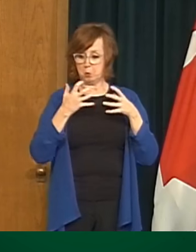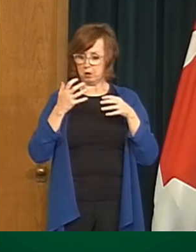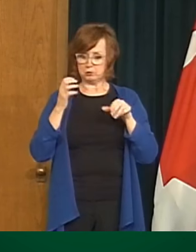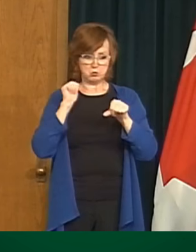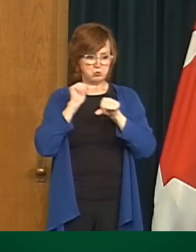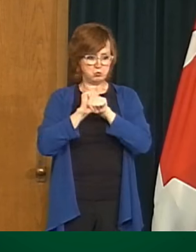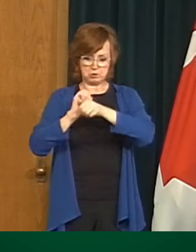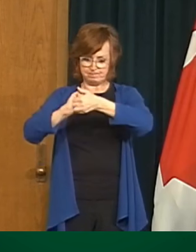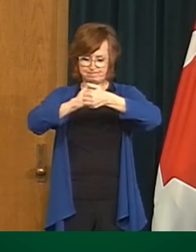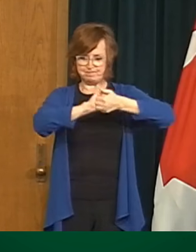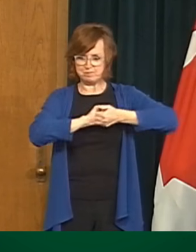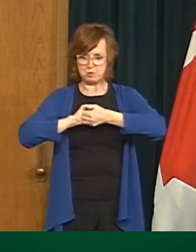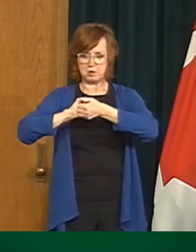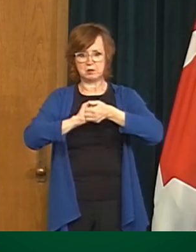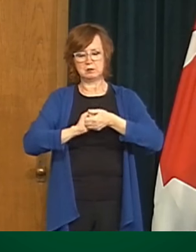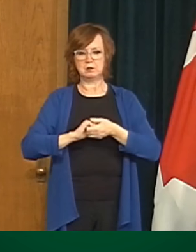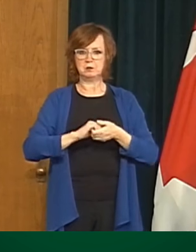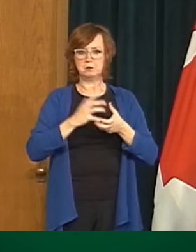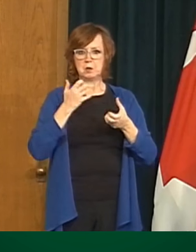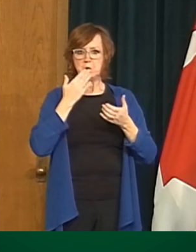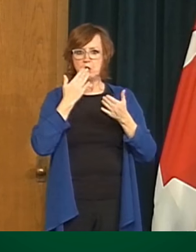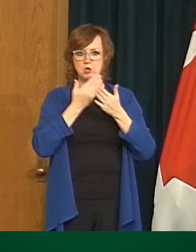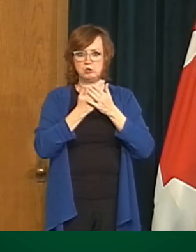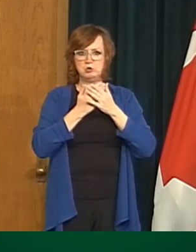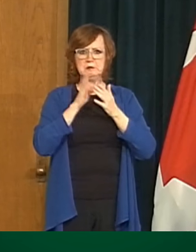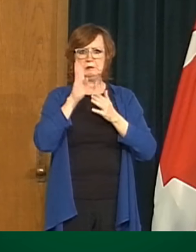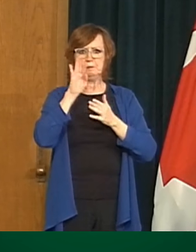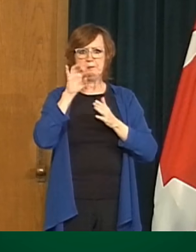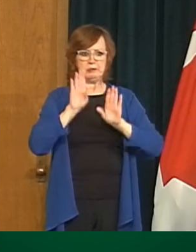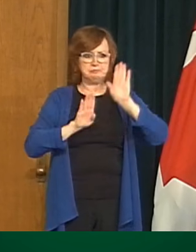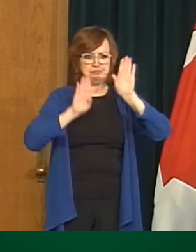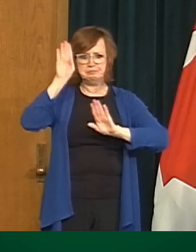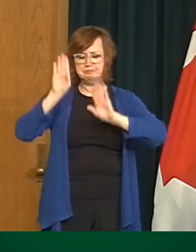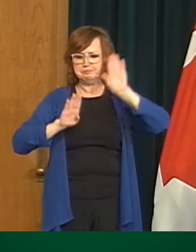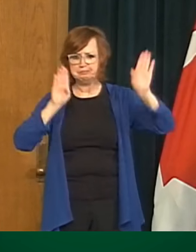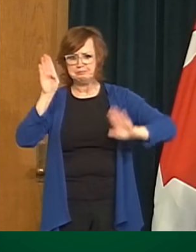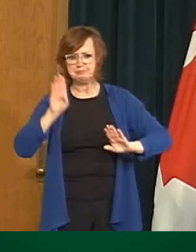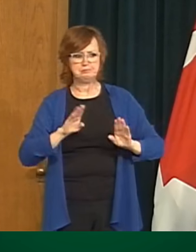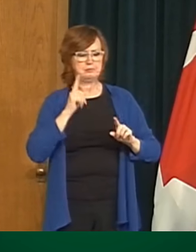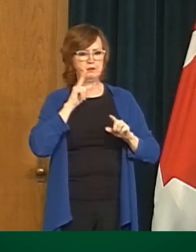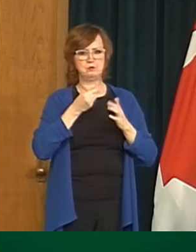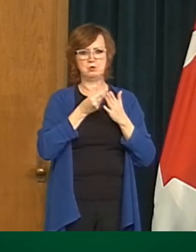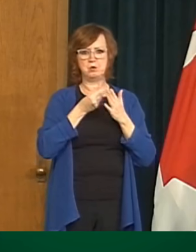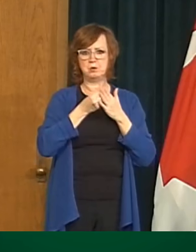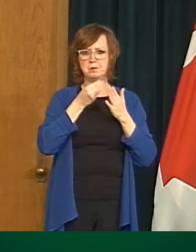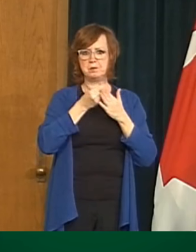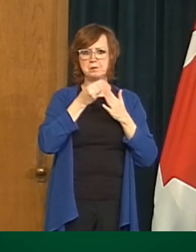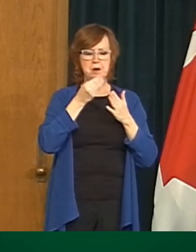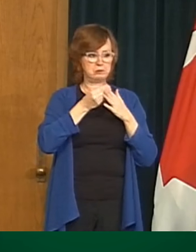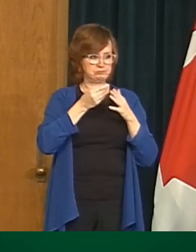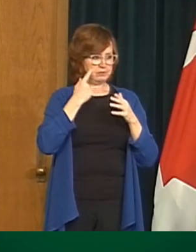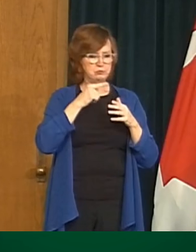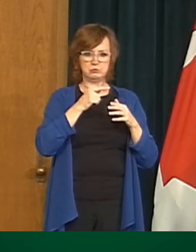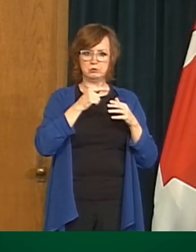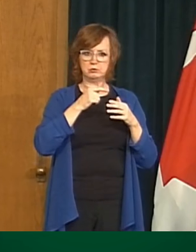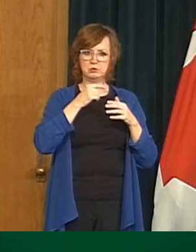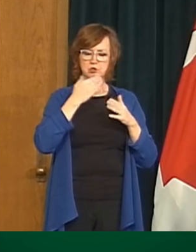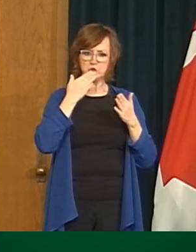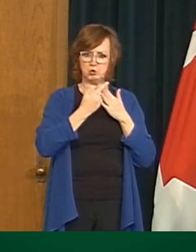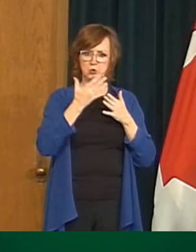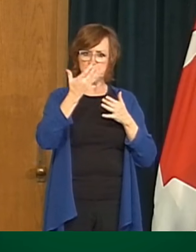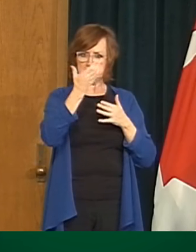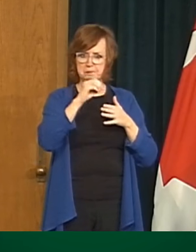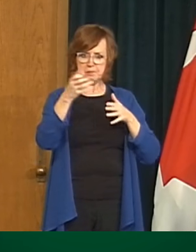that competitive bid environment, if you will, so we're getting good value for our public investment. But also ensuring that we are putting our